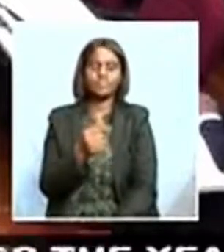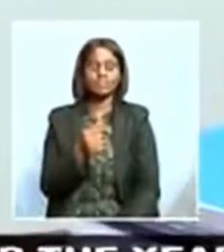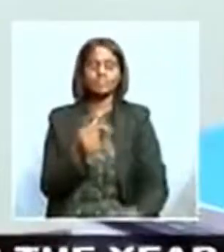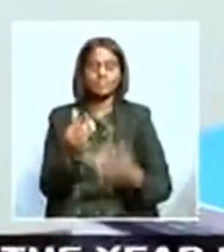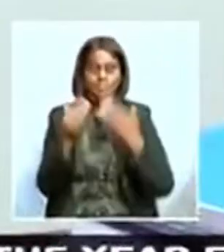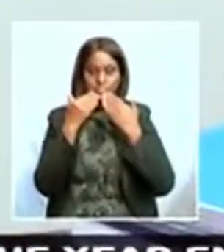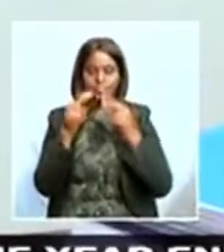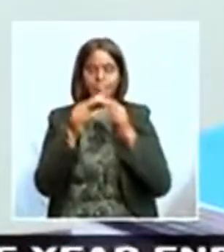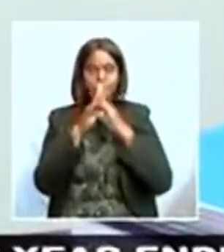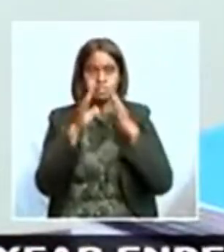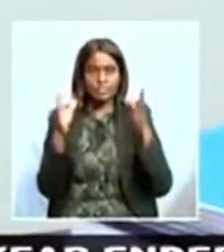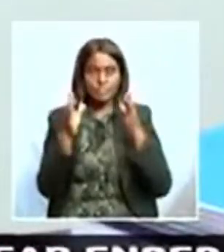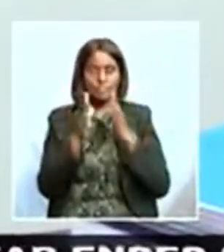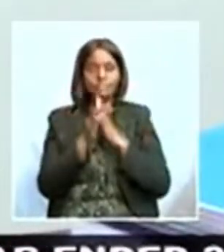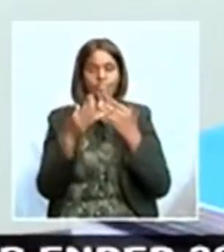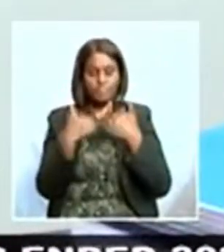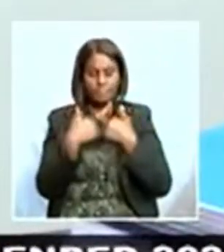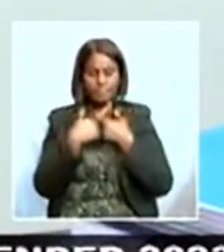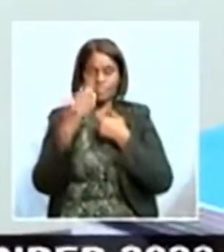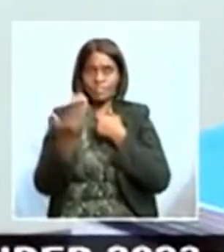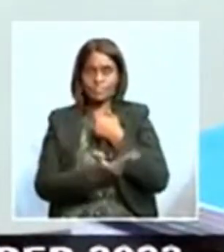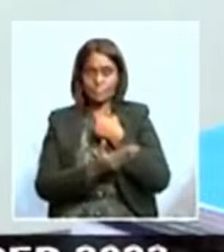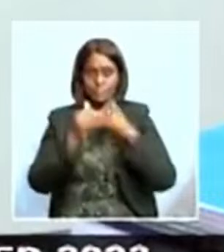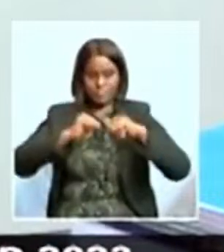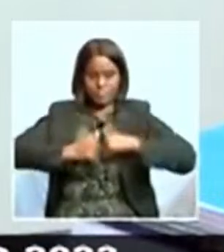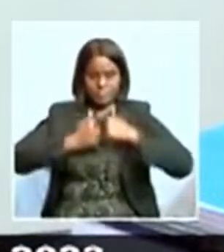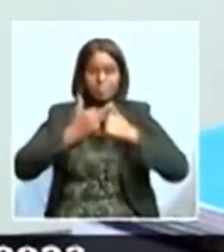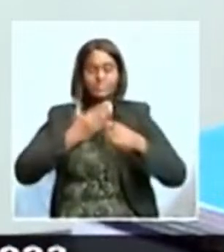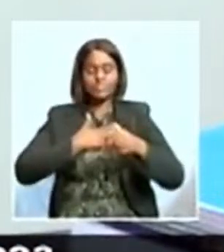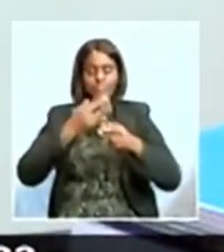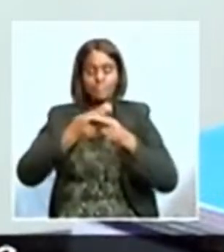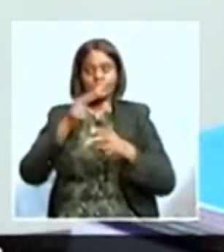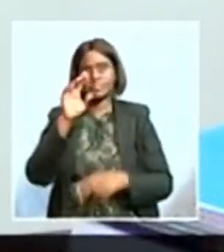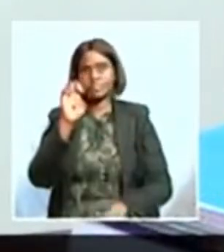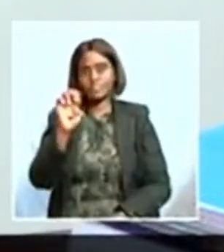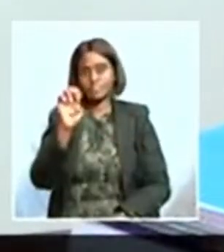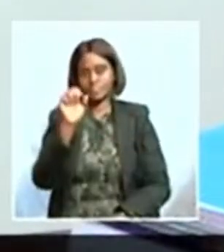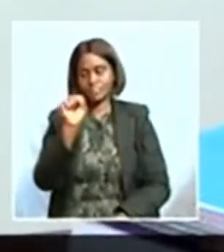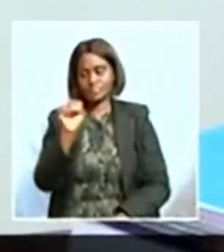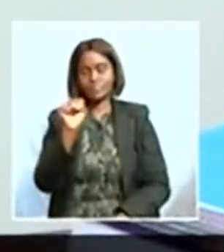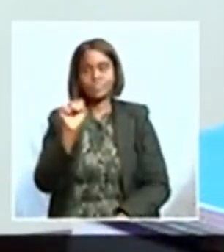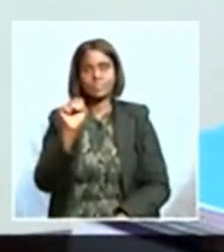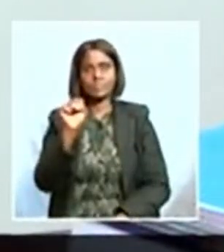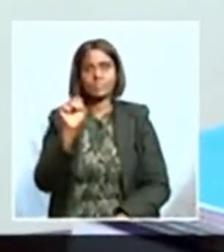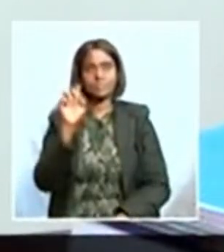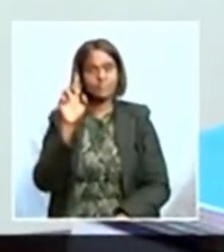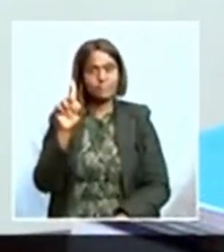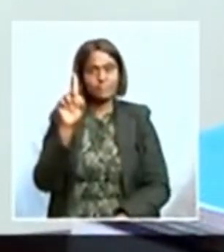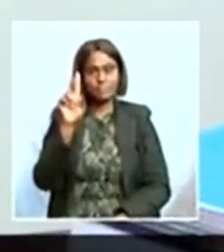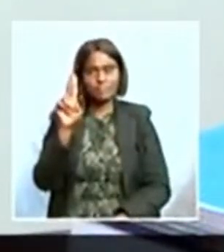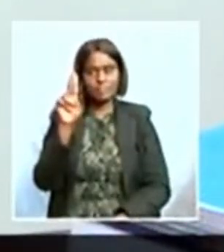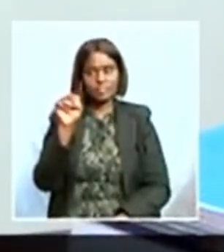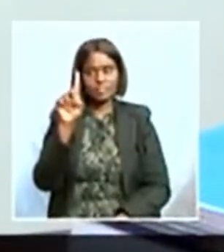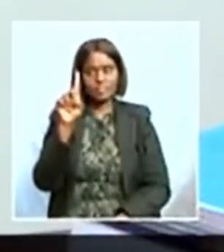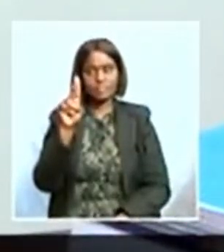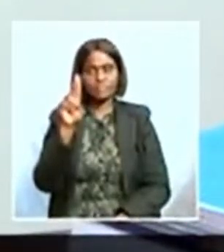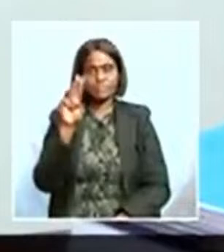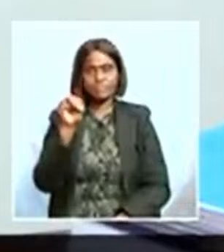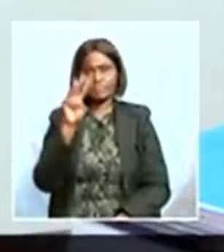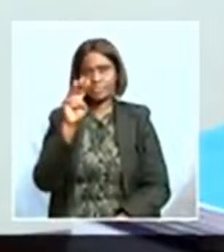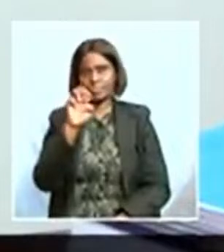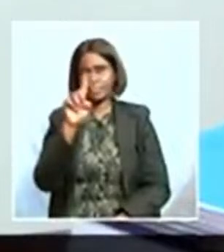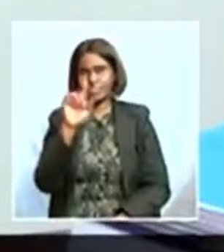very much. Having introduced ourselves, I'm Singombe Edgar, coming from Dundumwes constituency,